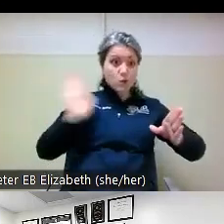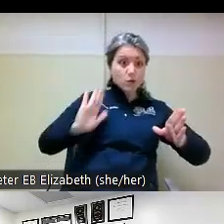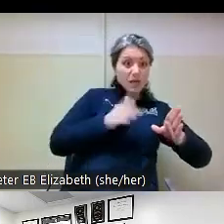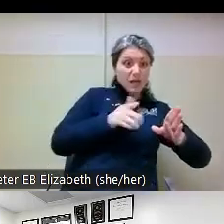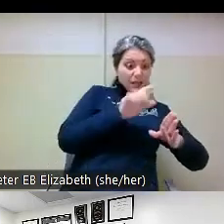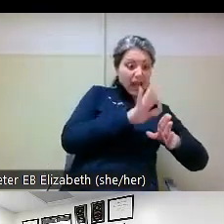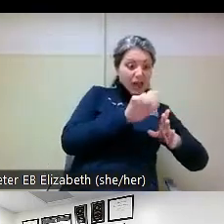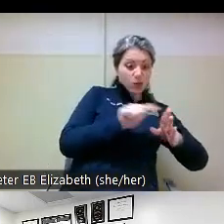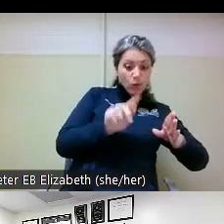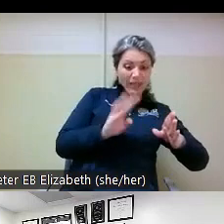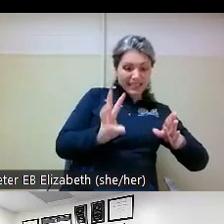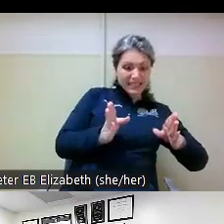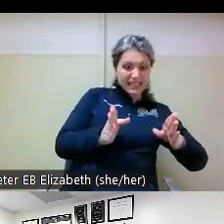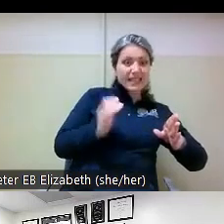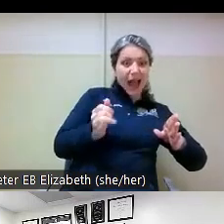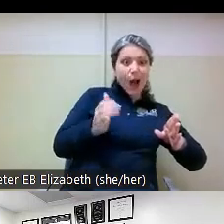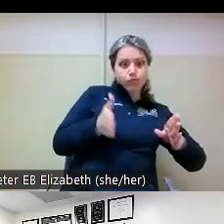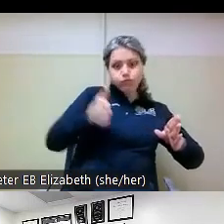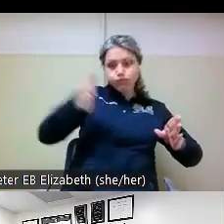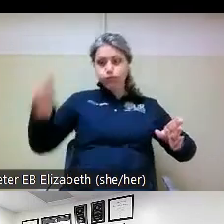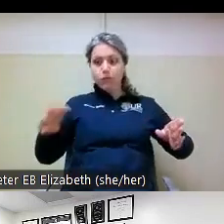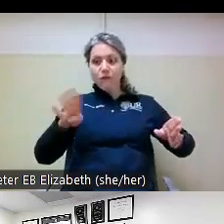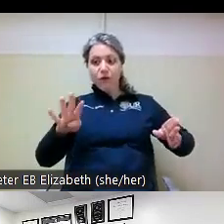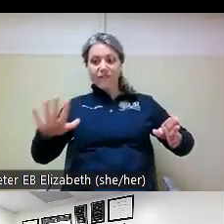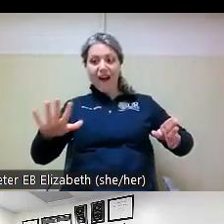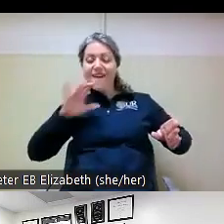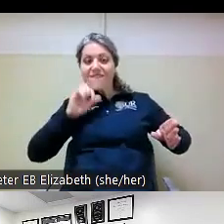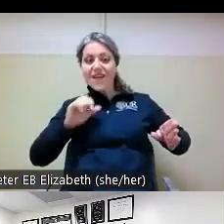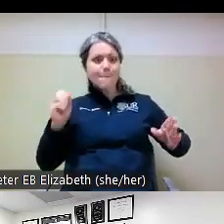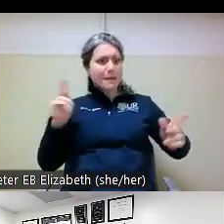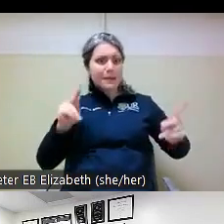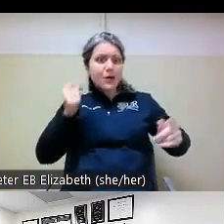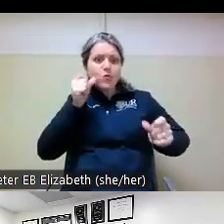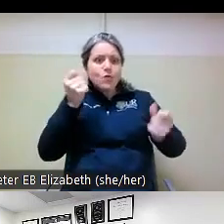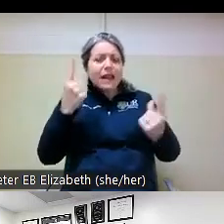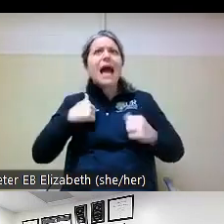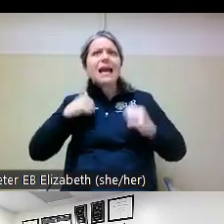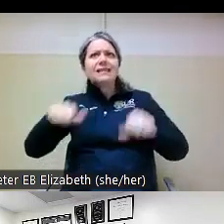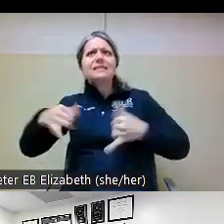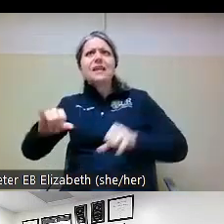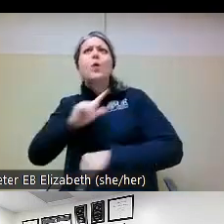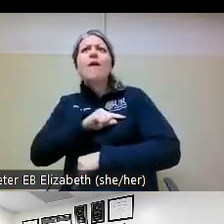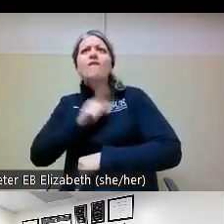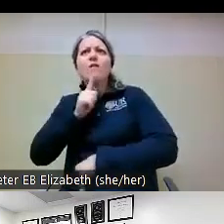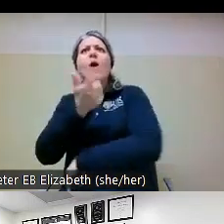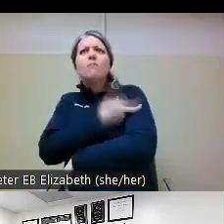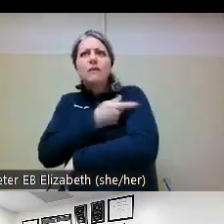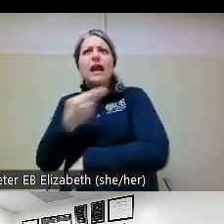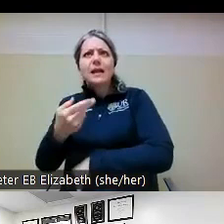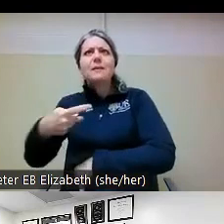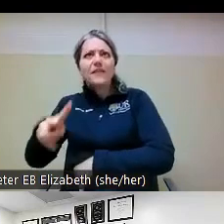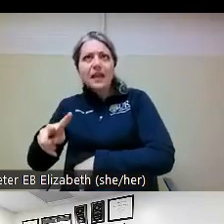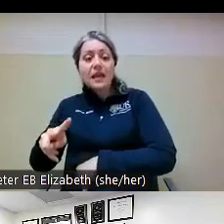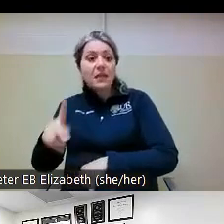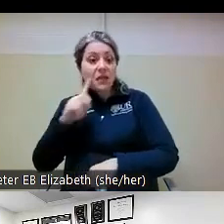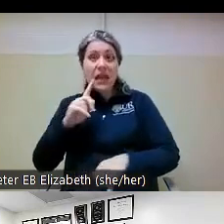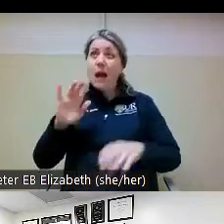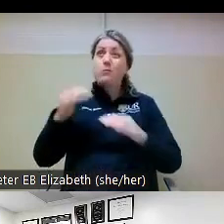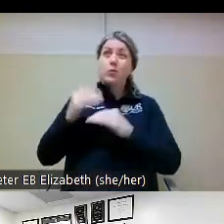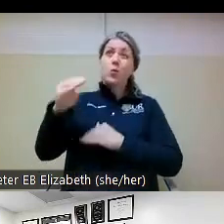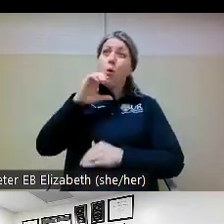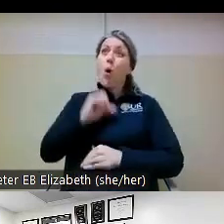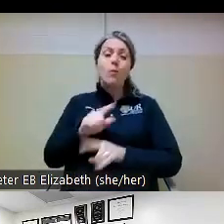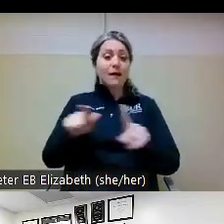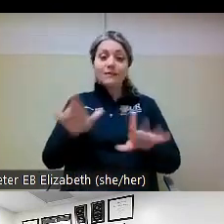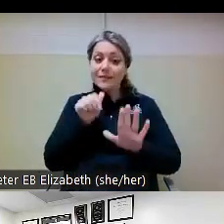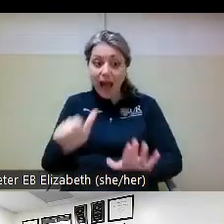don't realize that they actually still qualify for the HPV vaccine. Many people think they've actually outgrown it, but they haven't. So does the